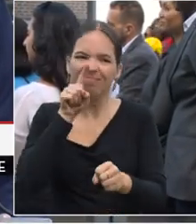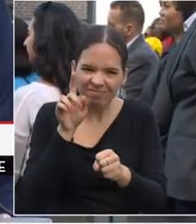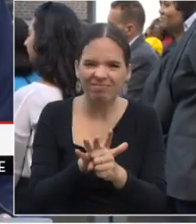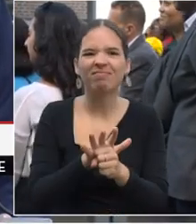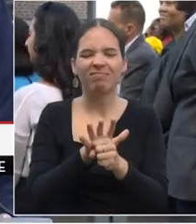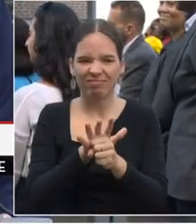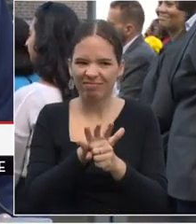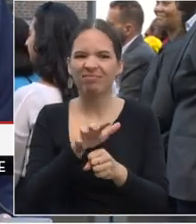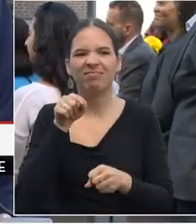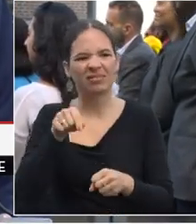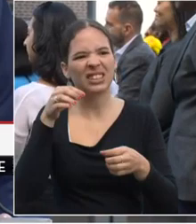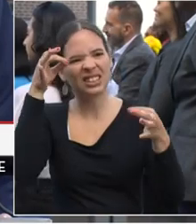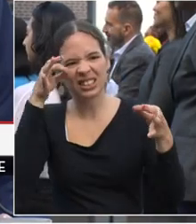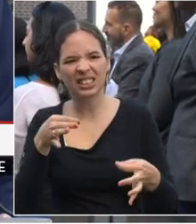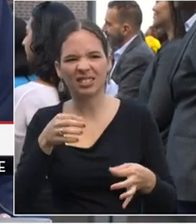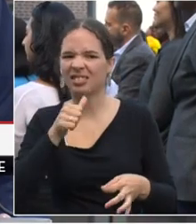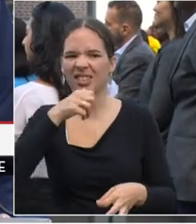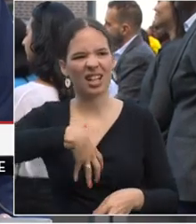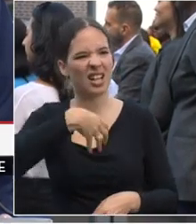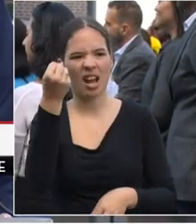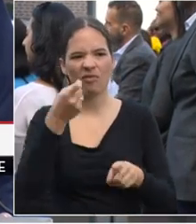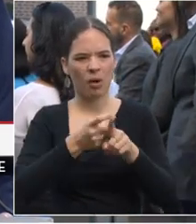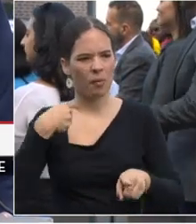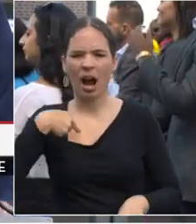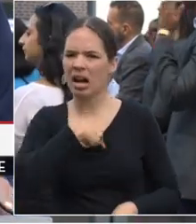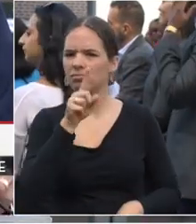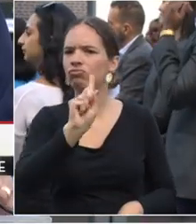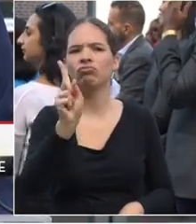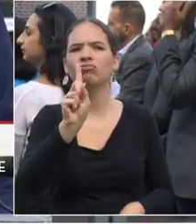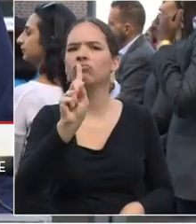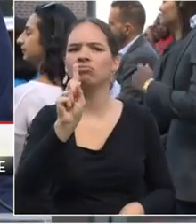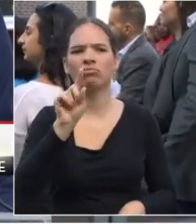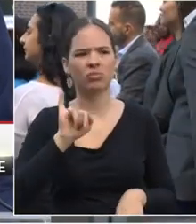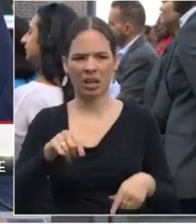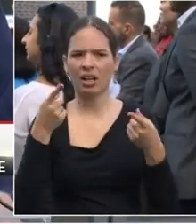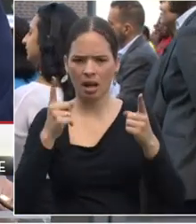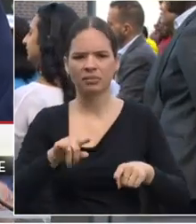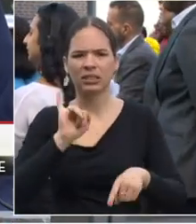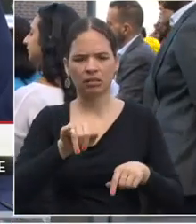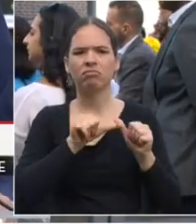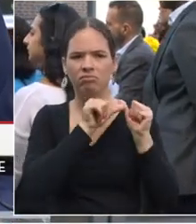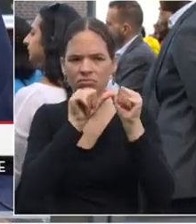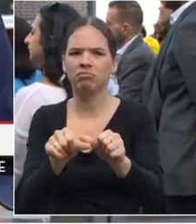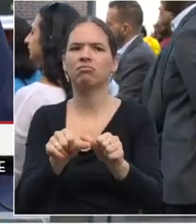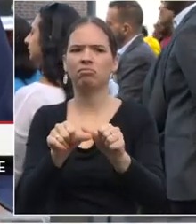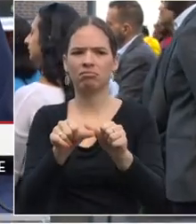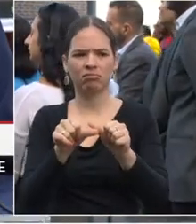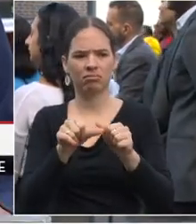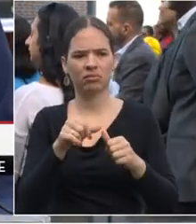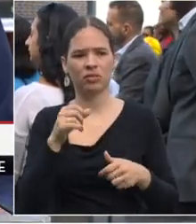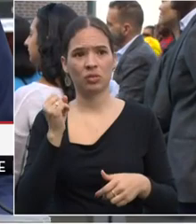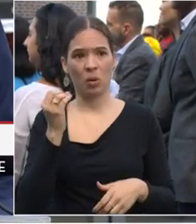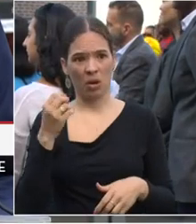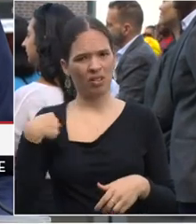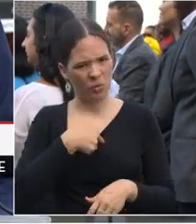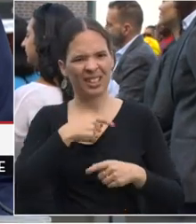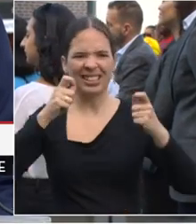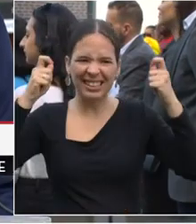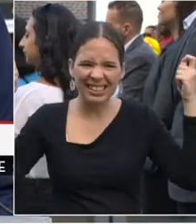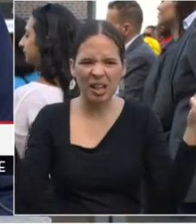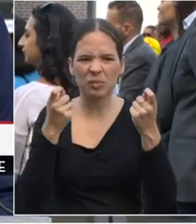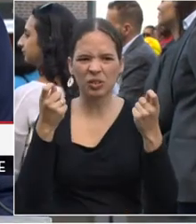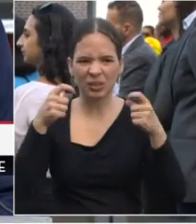away from us. It's going to happen. So it is going to happen. It's going to continue to happen. So let's all celebrate what we're doing here